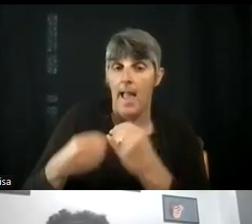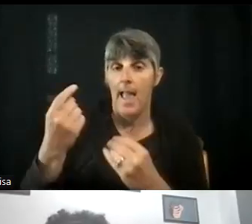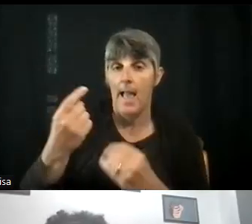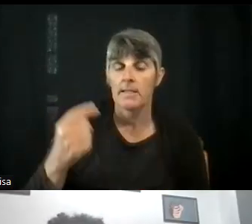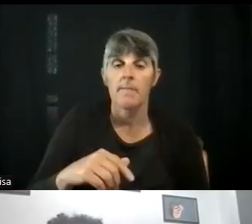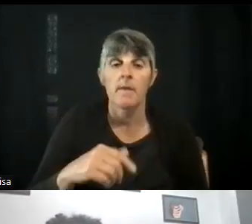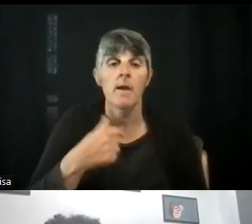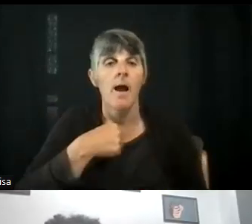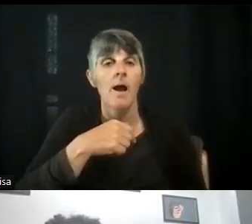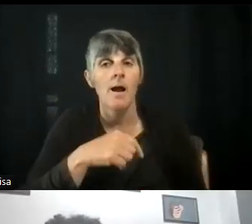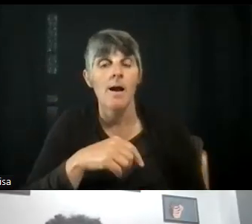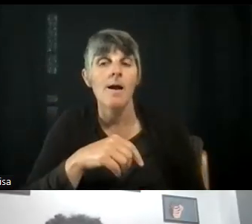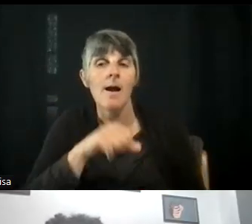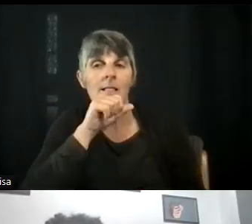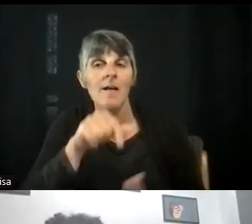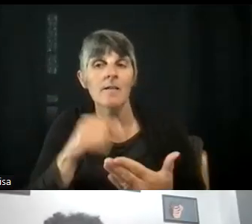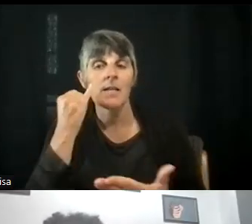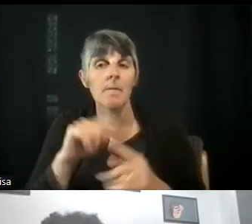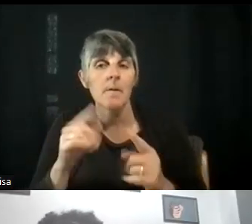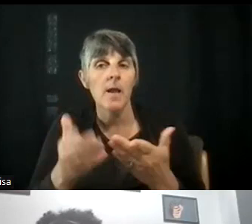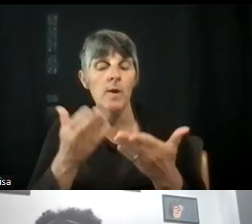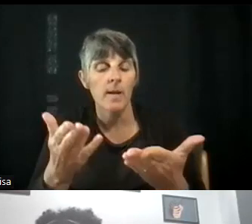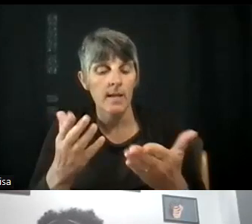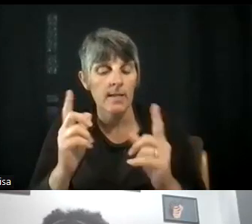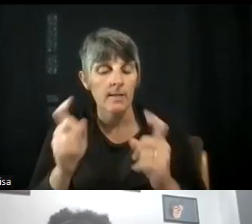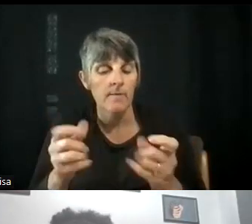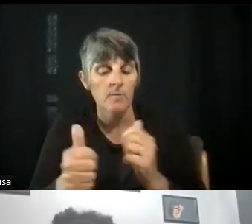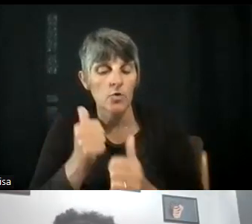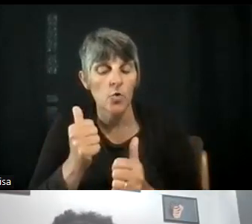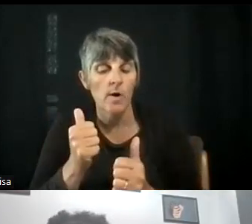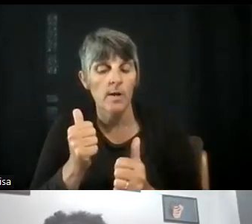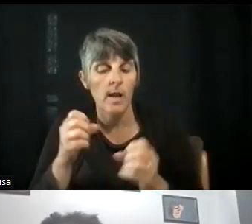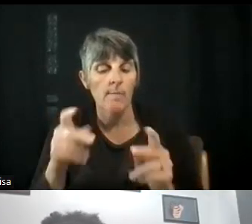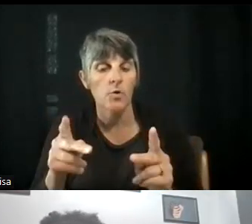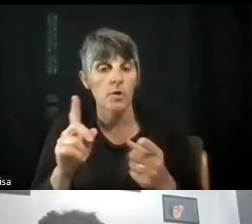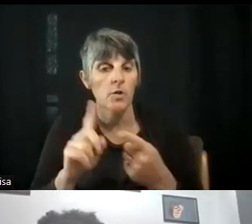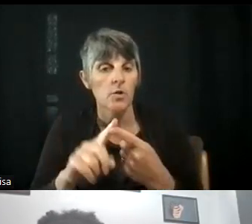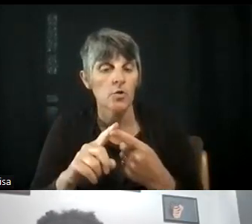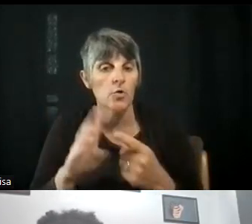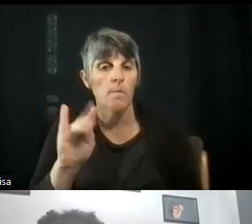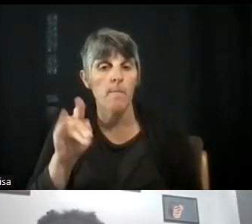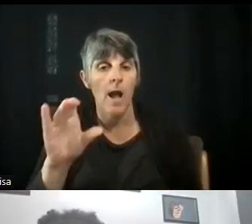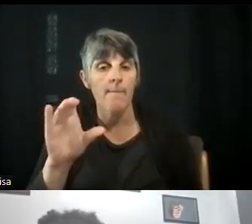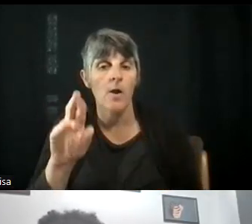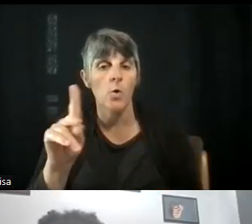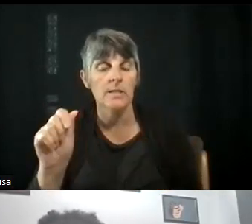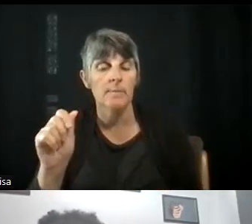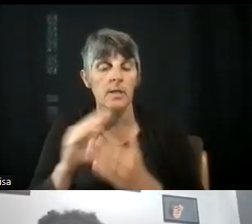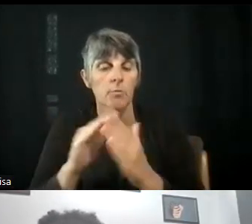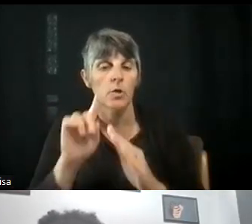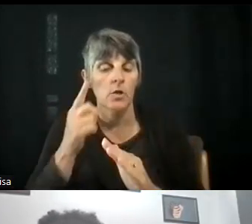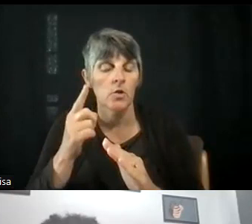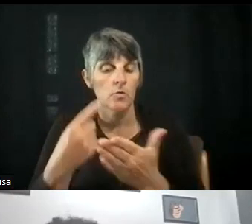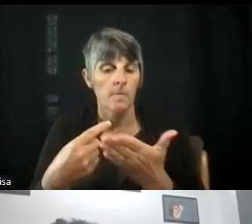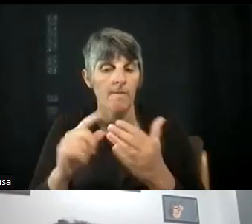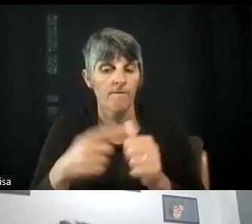I love this idea, but may I recommend giving the majority opportunity to the BIPOC or disability community photographers first,